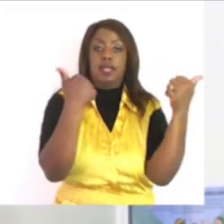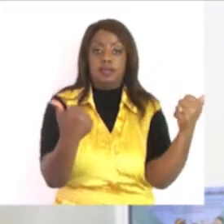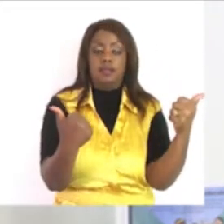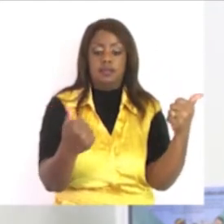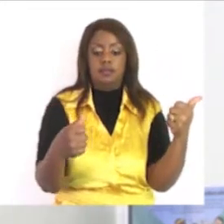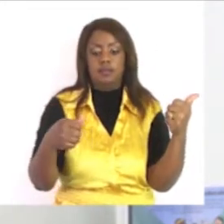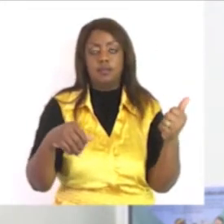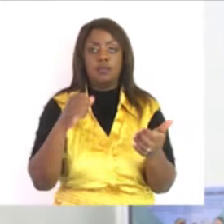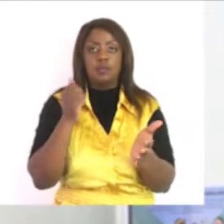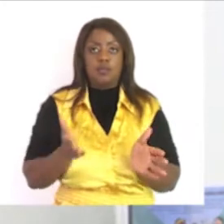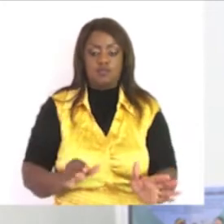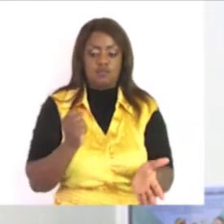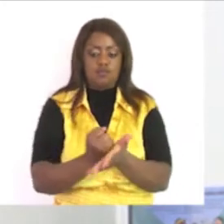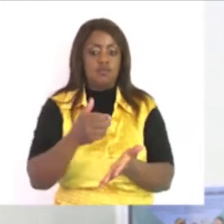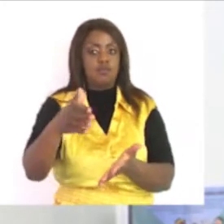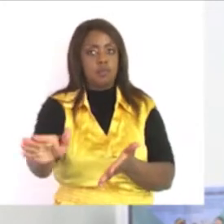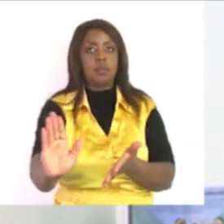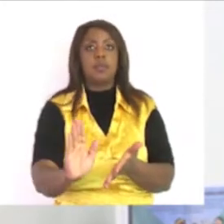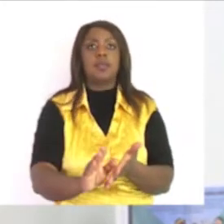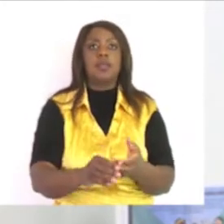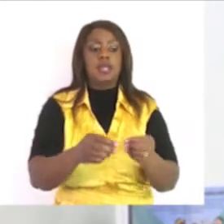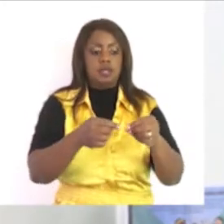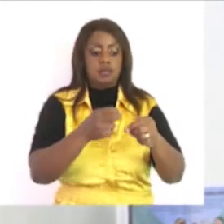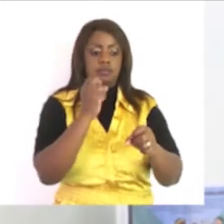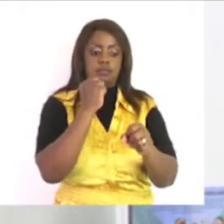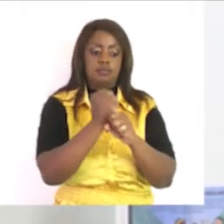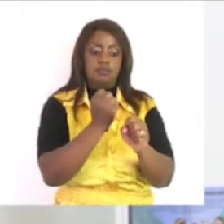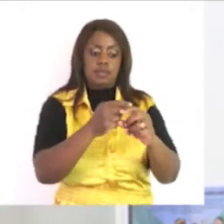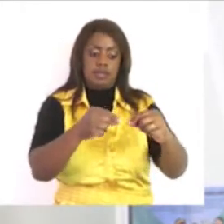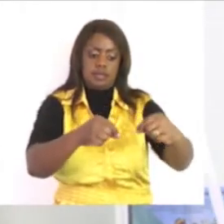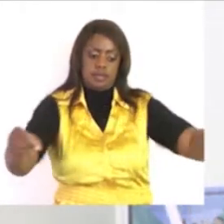I've made a marking on this straight object.